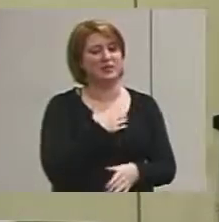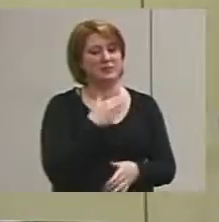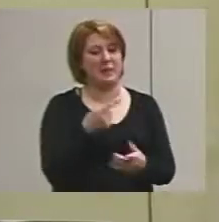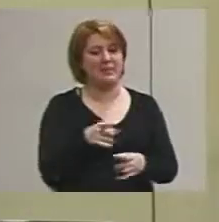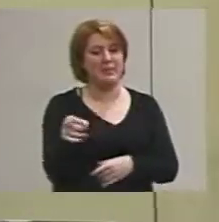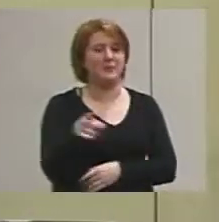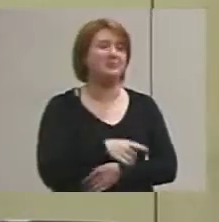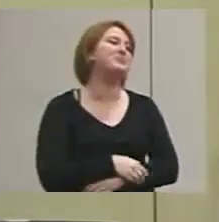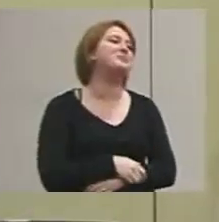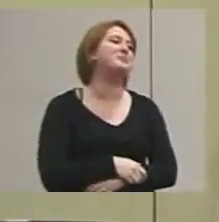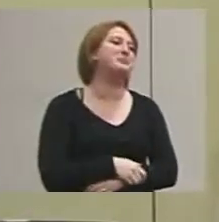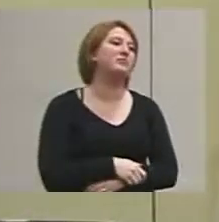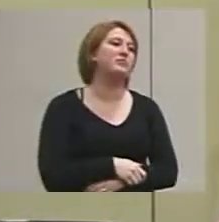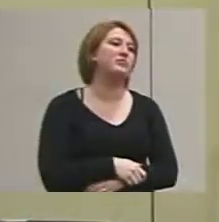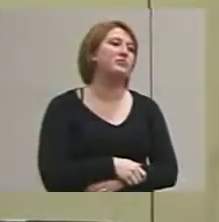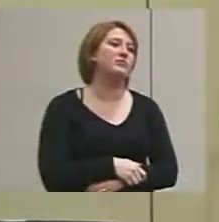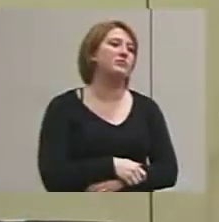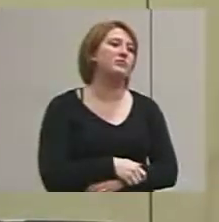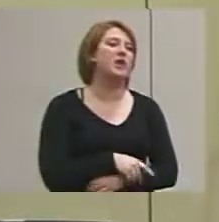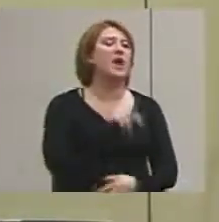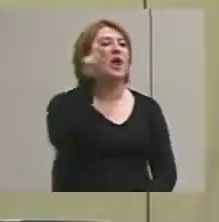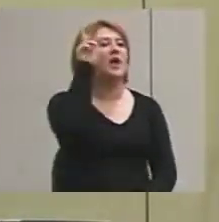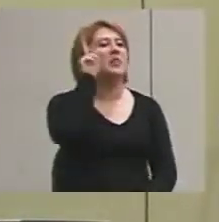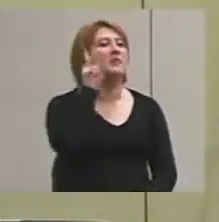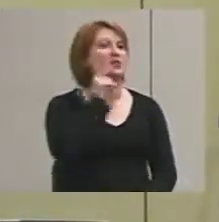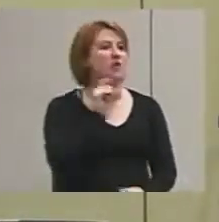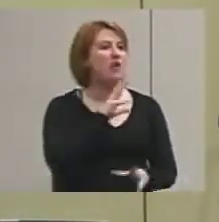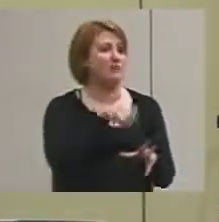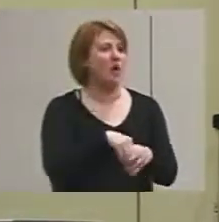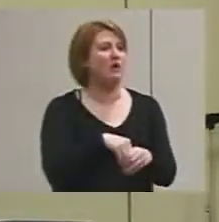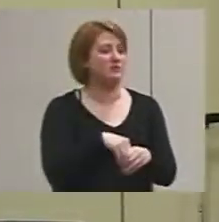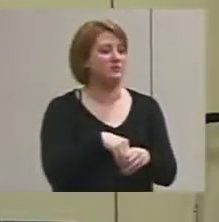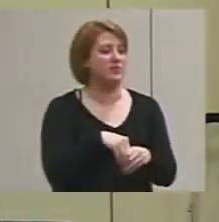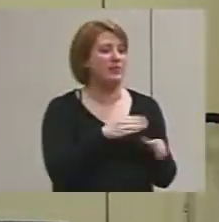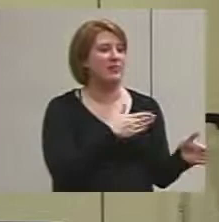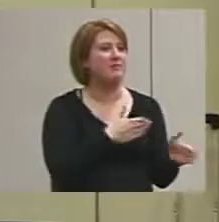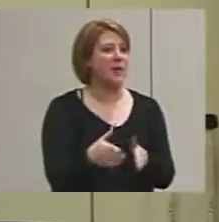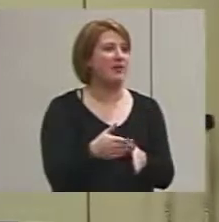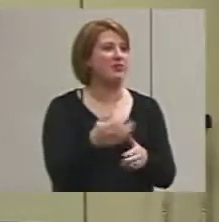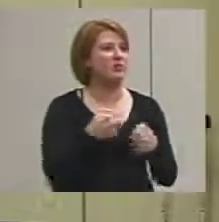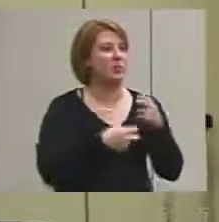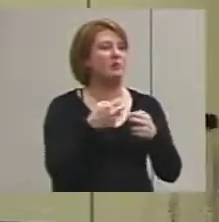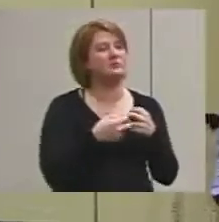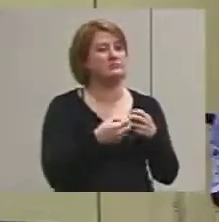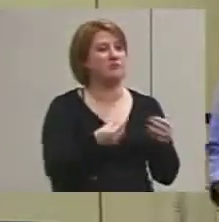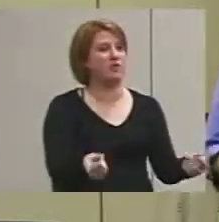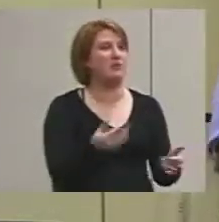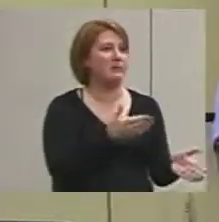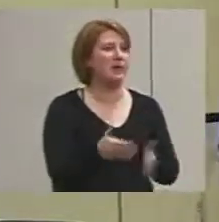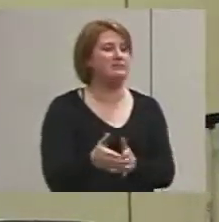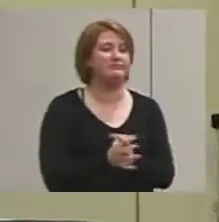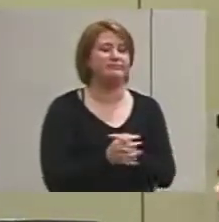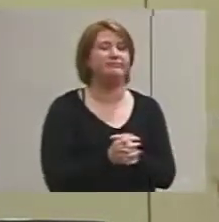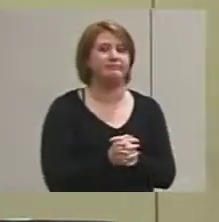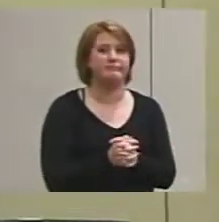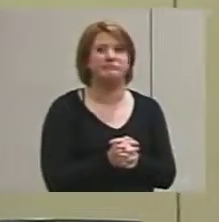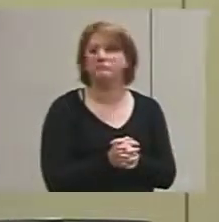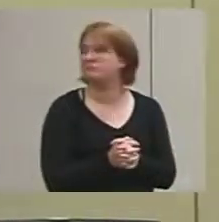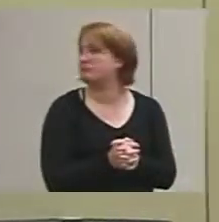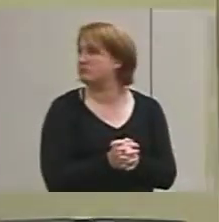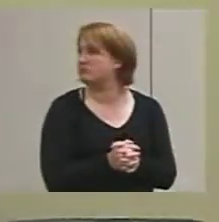pretty much. And parents have been a part of this, too, this problem-solving process. We've met on him many